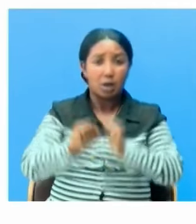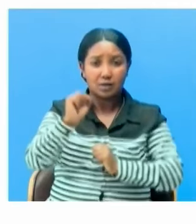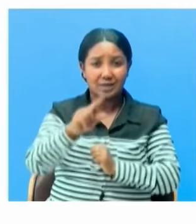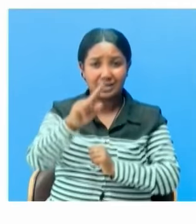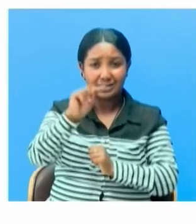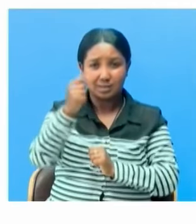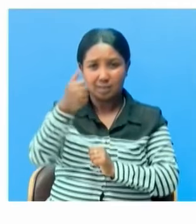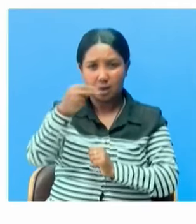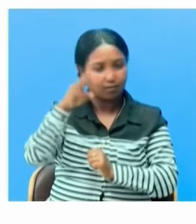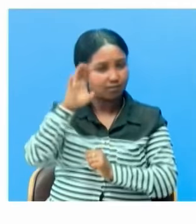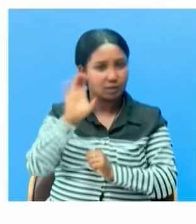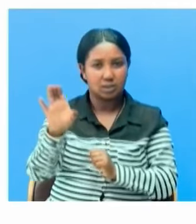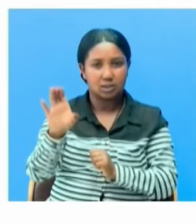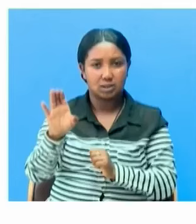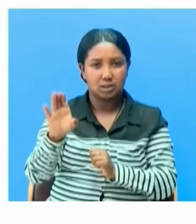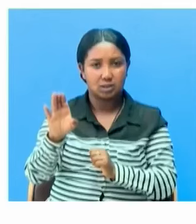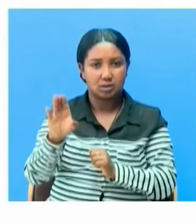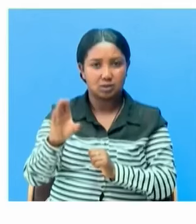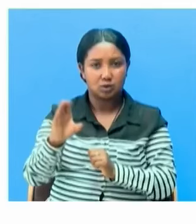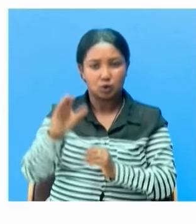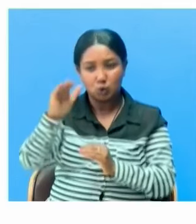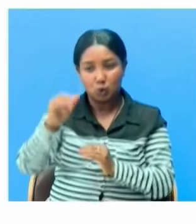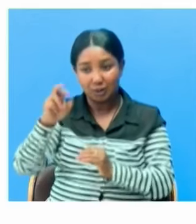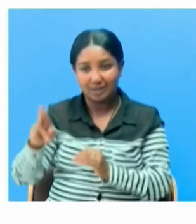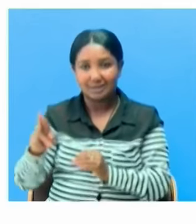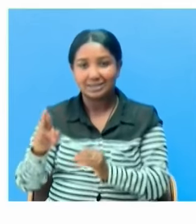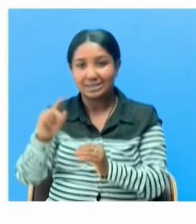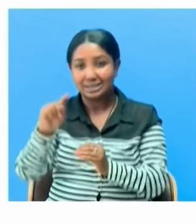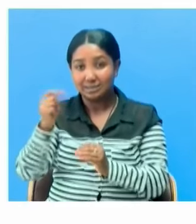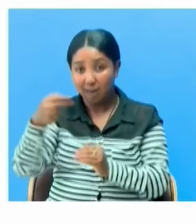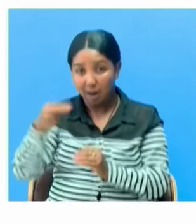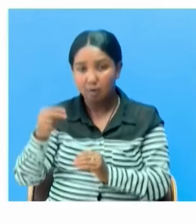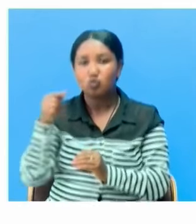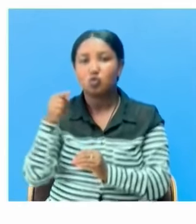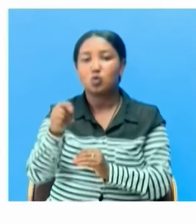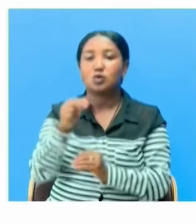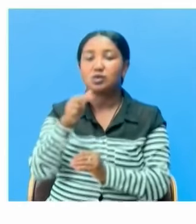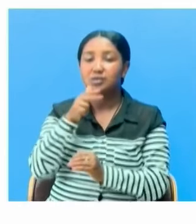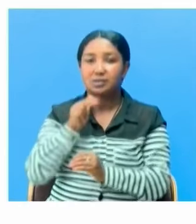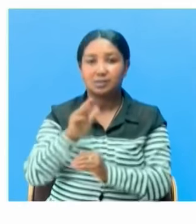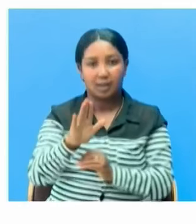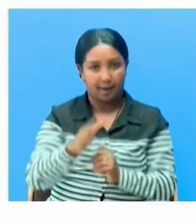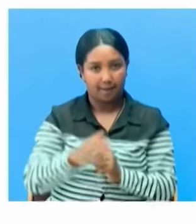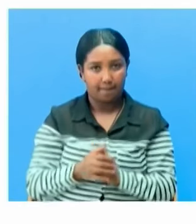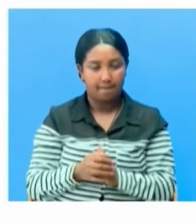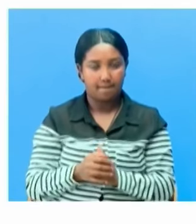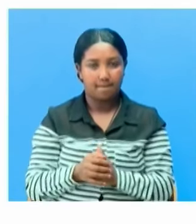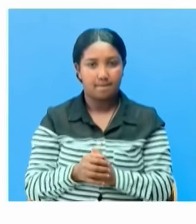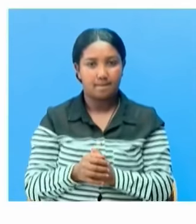Okay? Shorter than your sister.